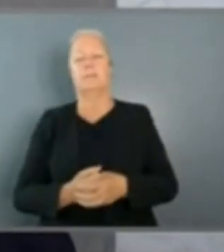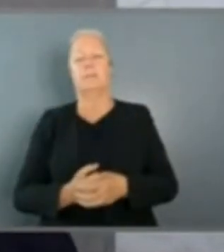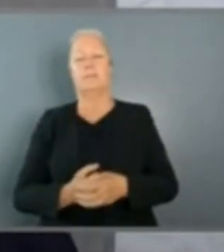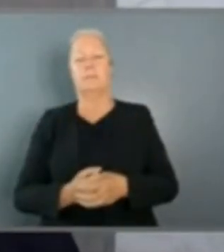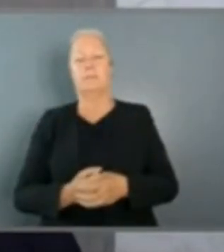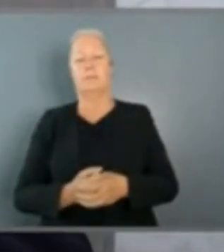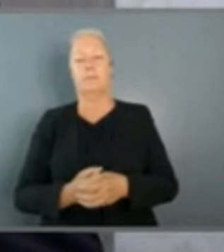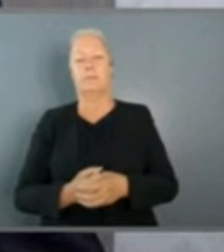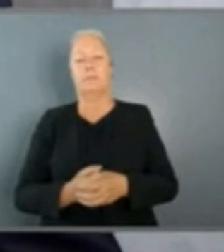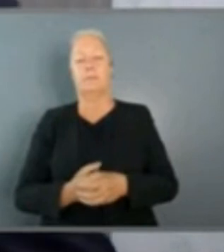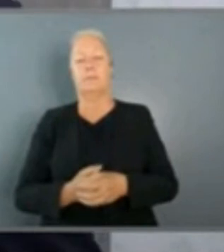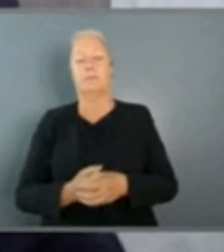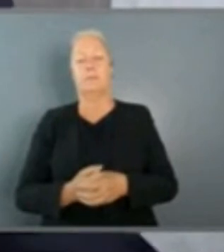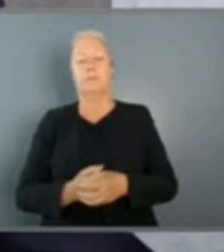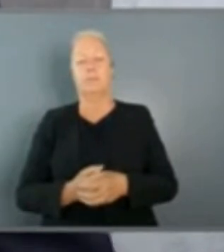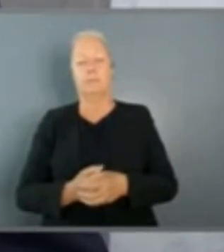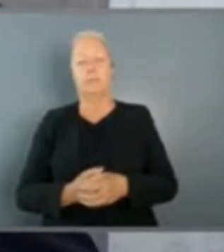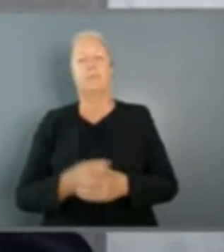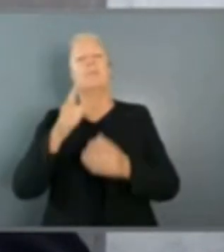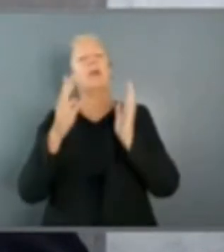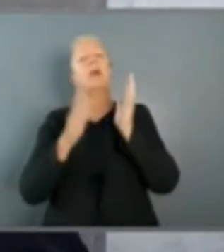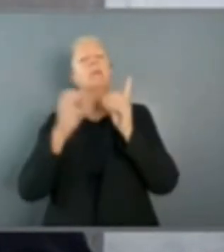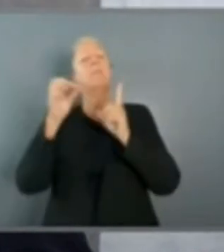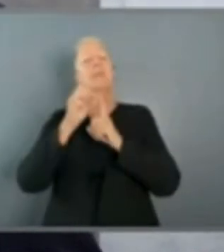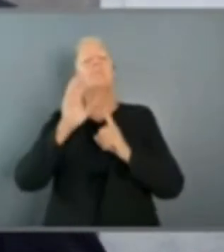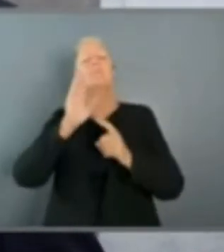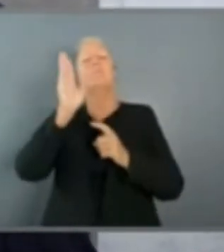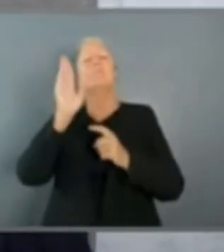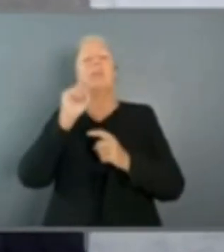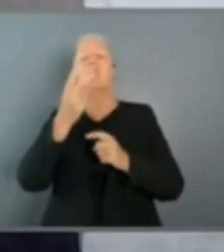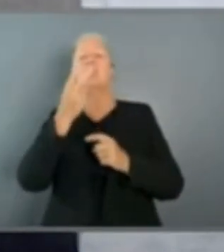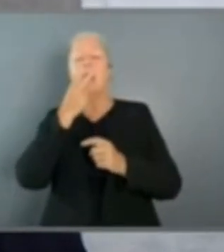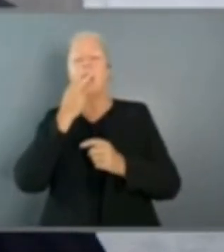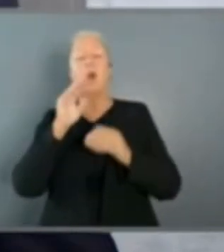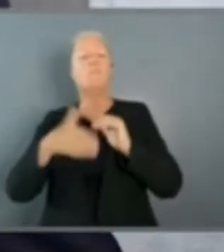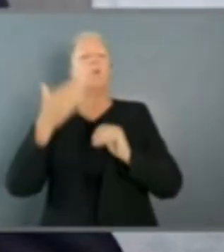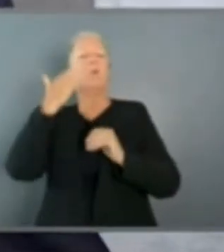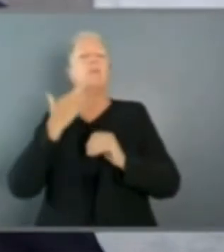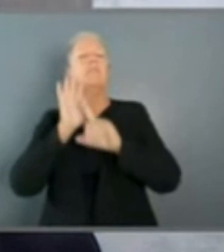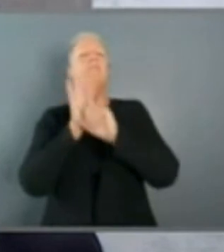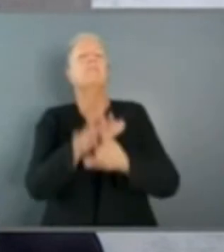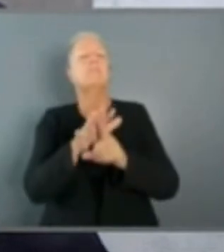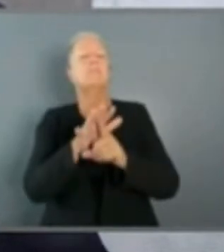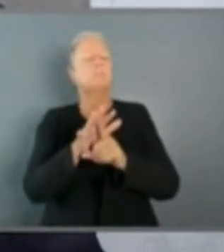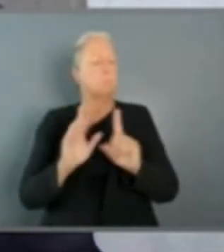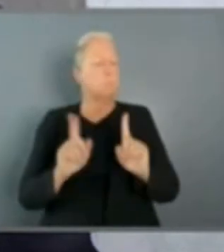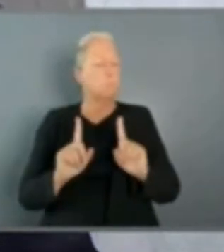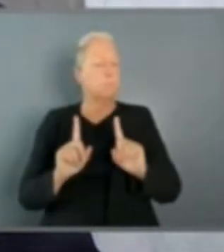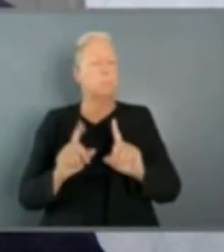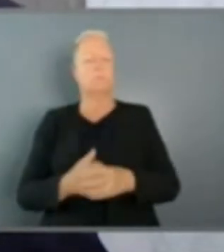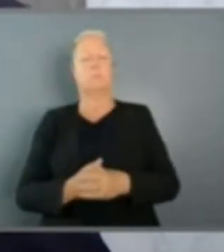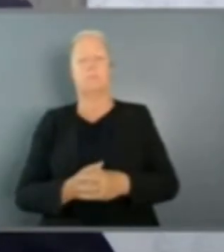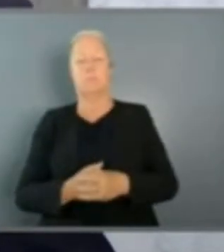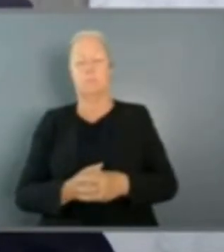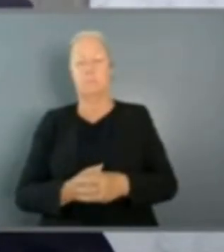night? Look, I'd like to stay on PNG matters, to be honest, but given I've got to go in a couple of minutes because I have an